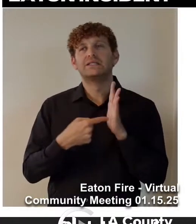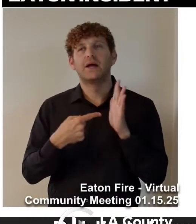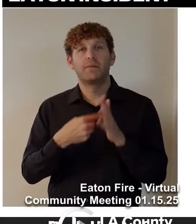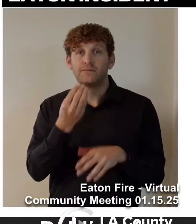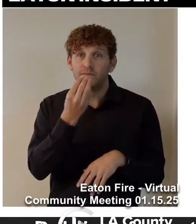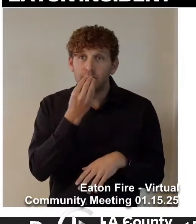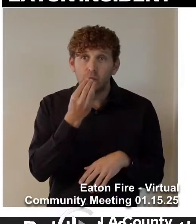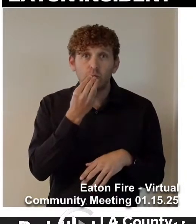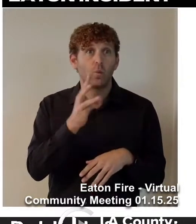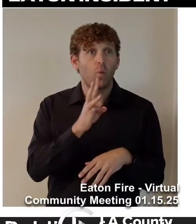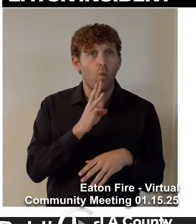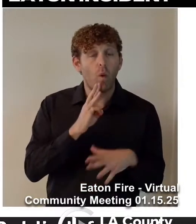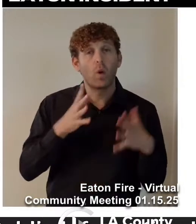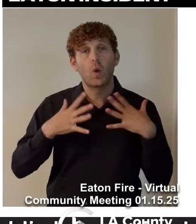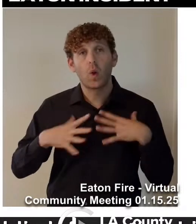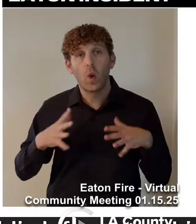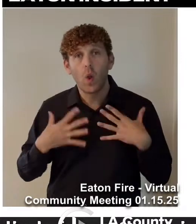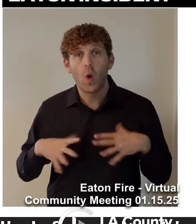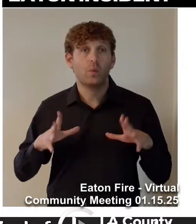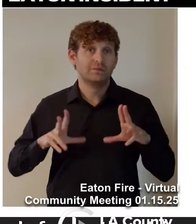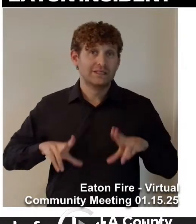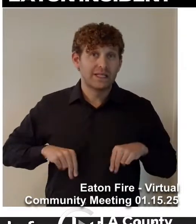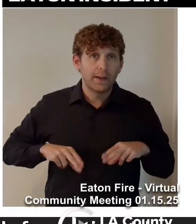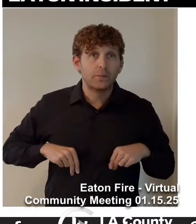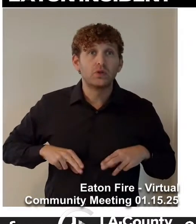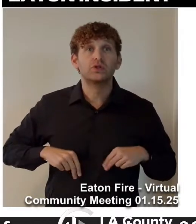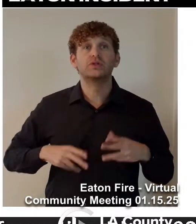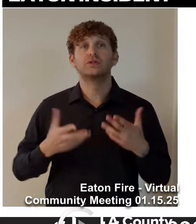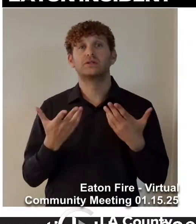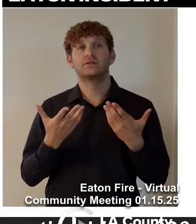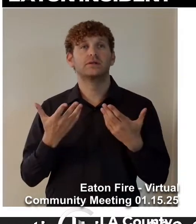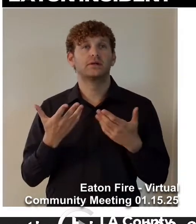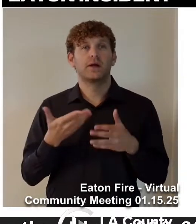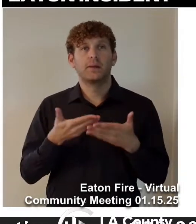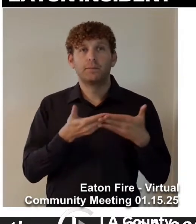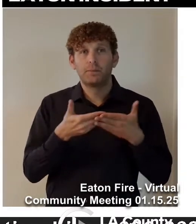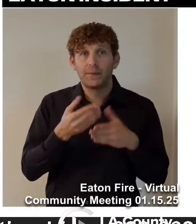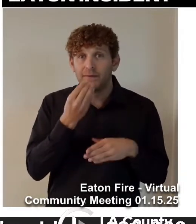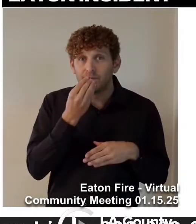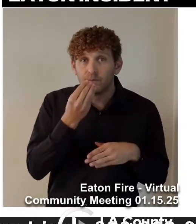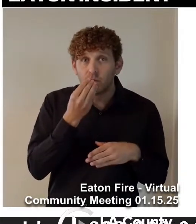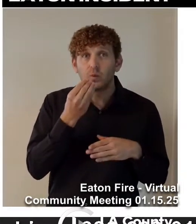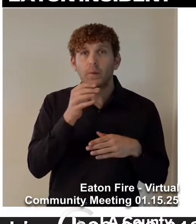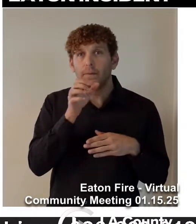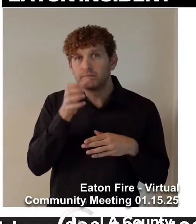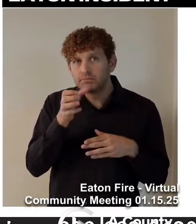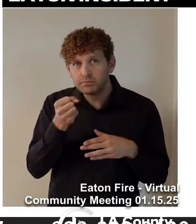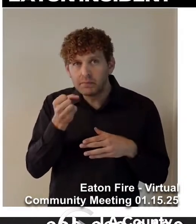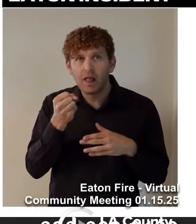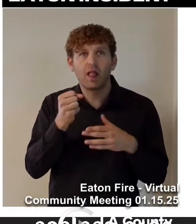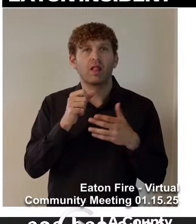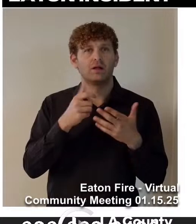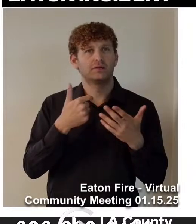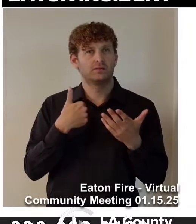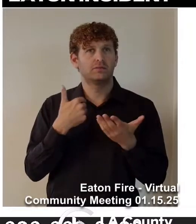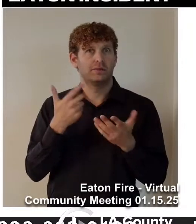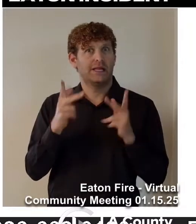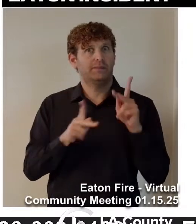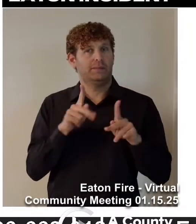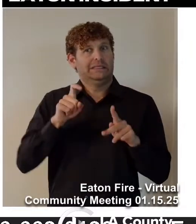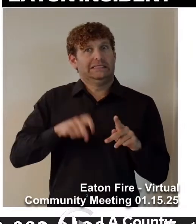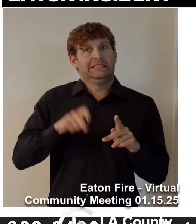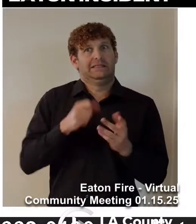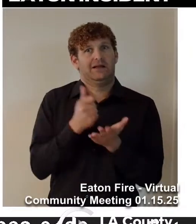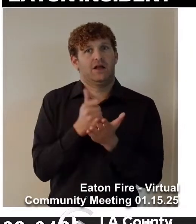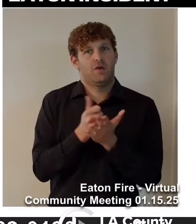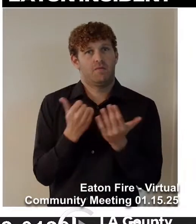clothes, and diapers, formula for their babies. That's money that can help people right now while we